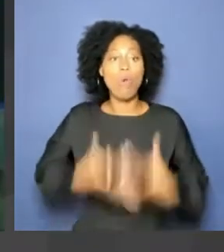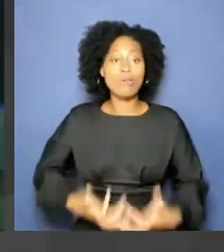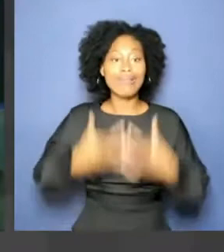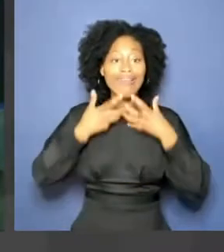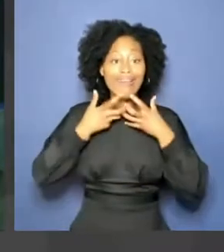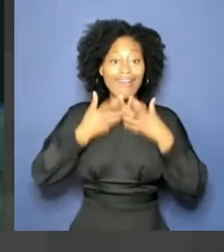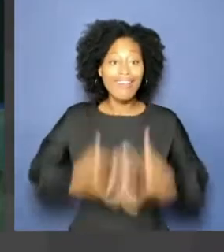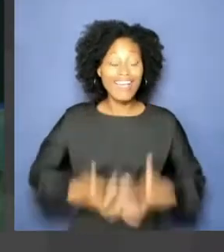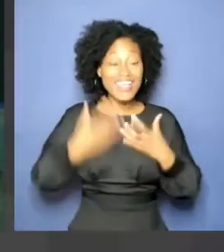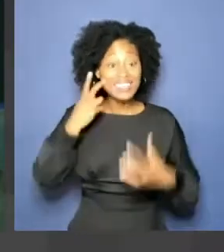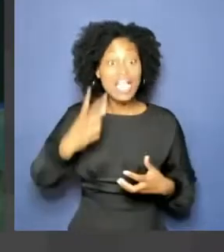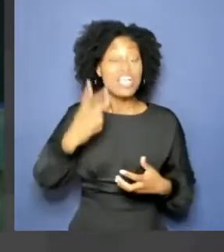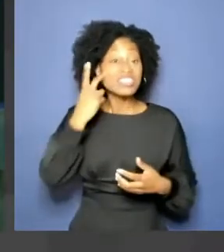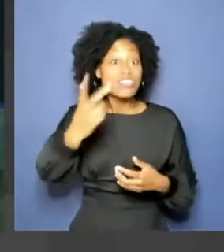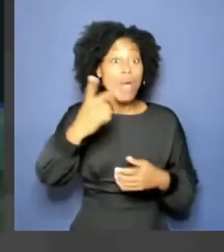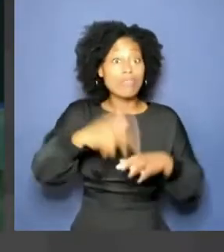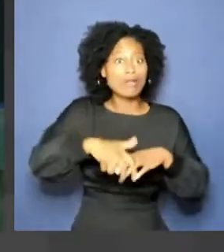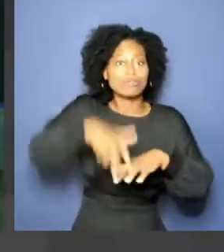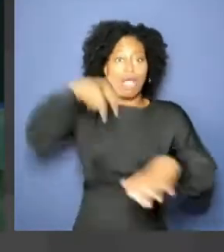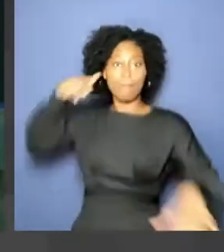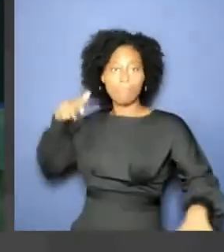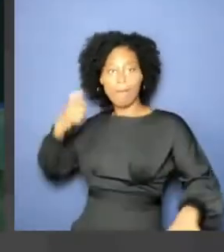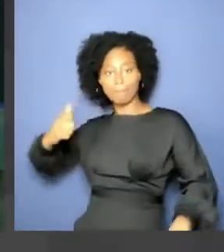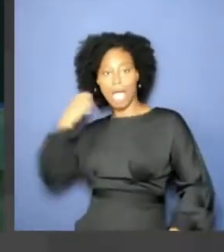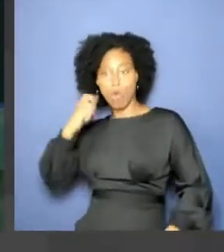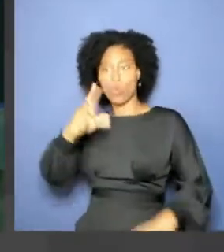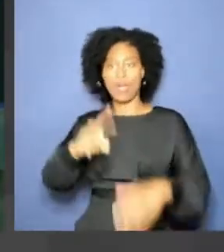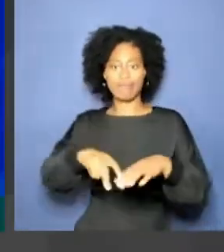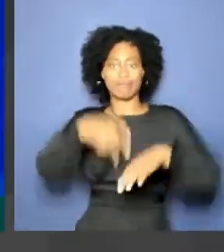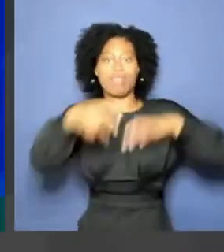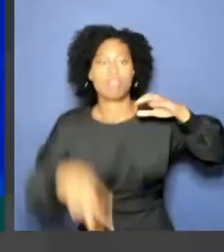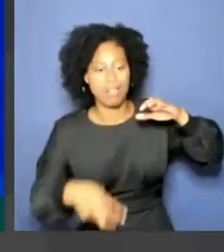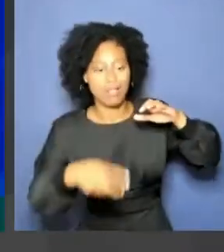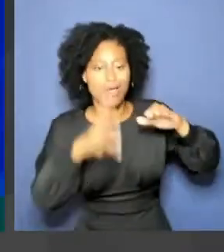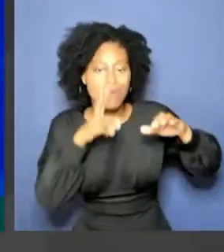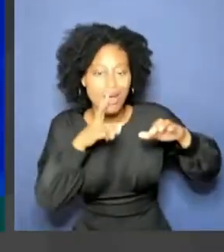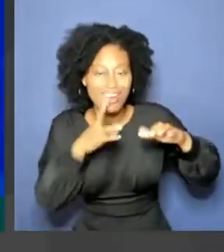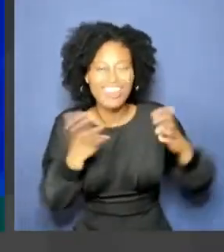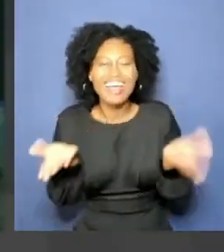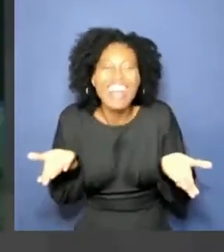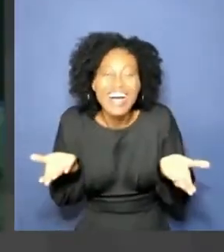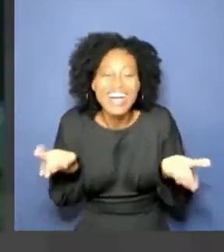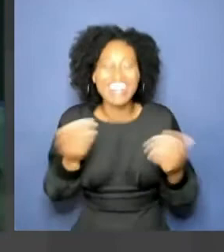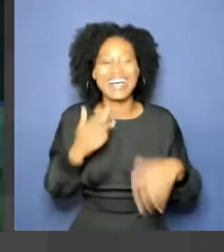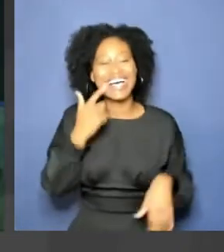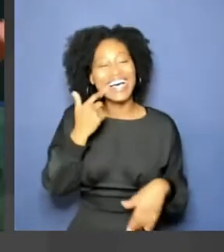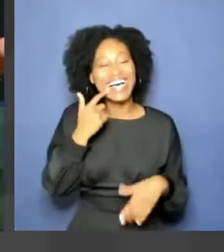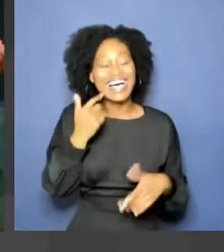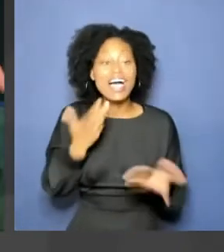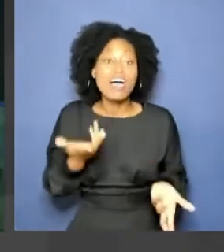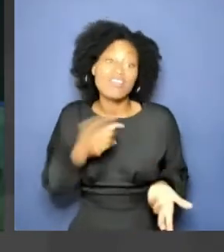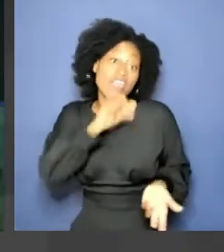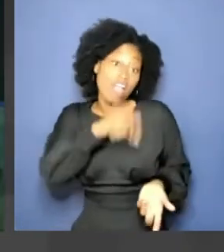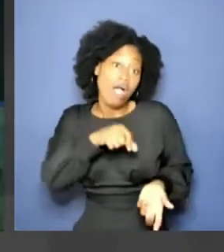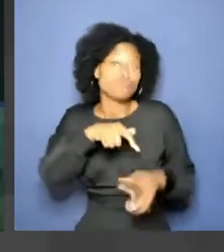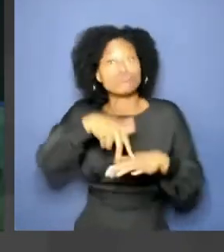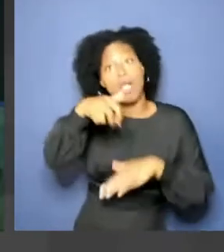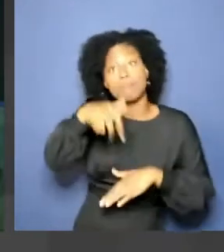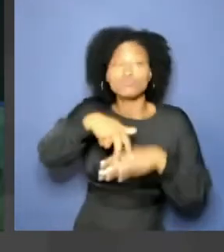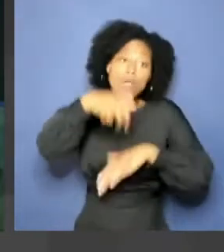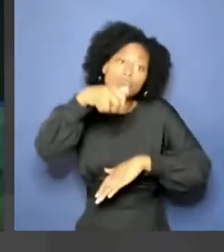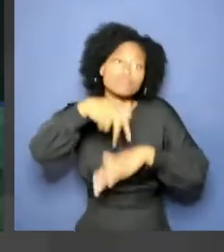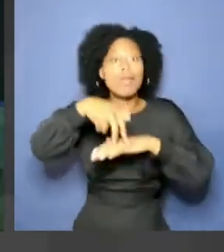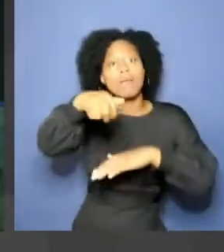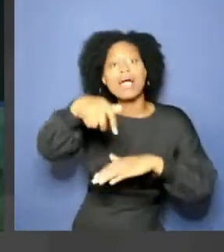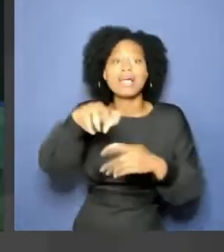like backwards? One fell in the water. Silly frogs, yes. And they do love to jump around, and especially on